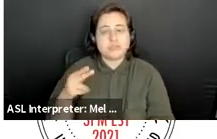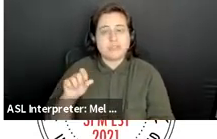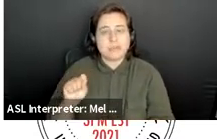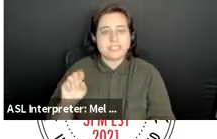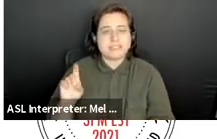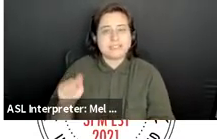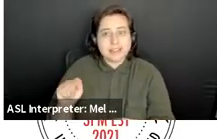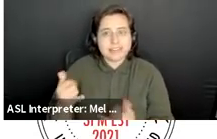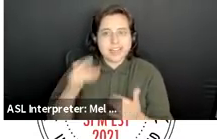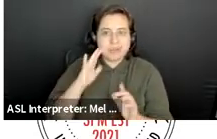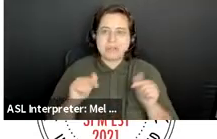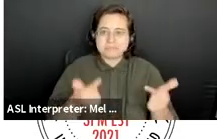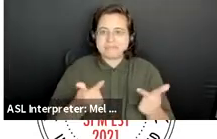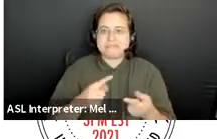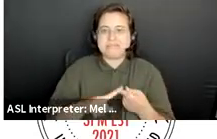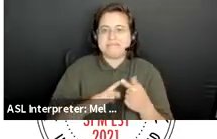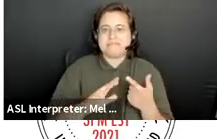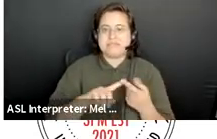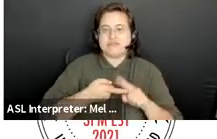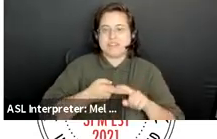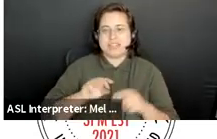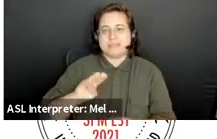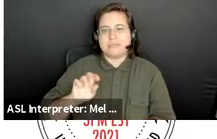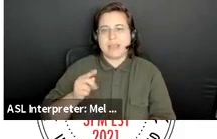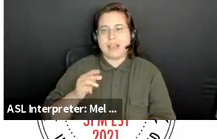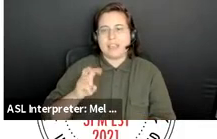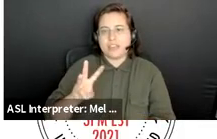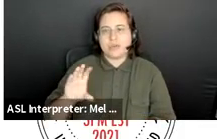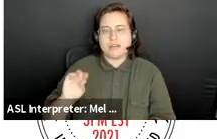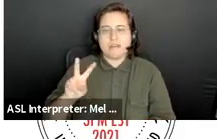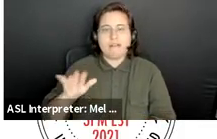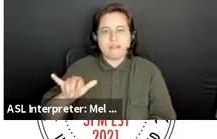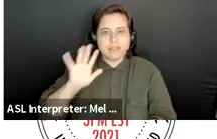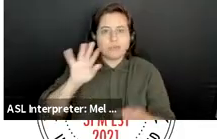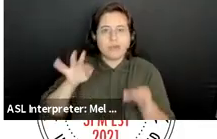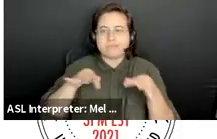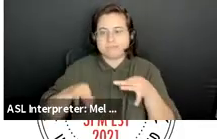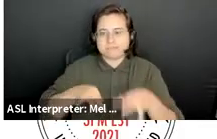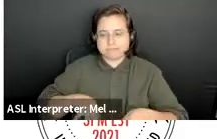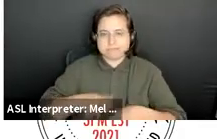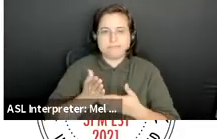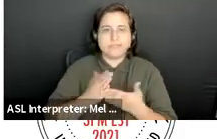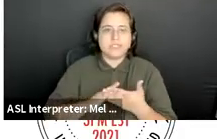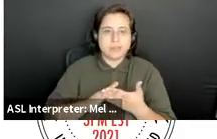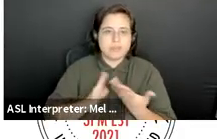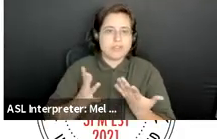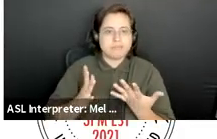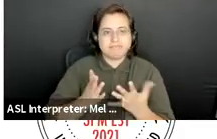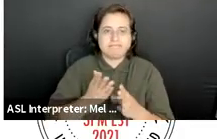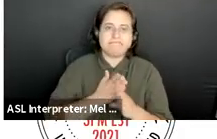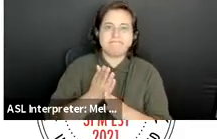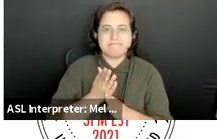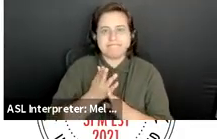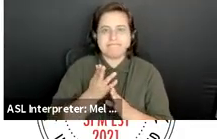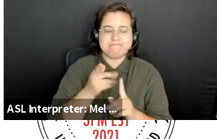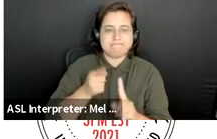actually now hand it over to our friend Matthew Covey, who is going to walk us through some of the main things that we know are bringing